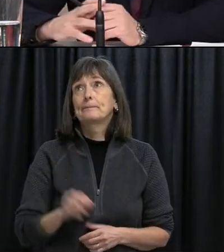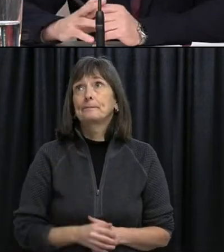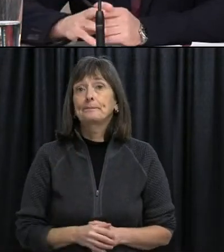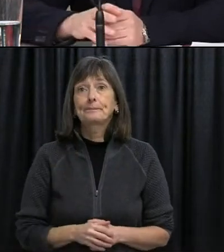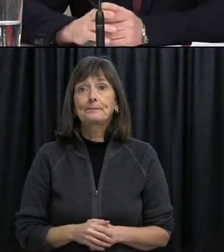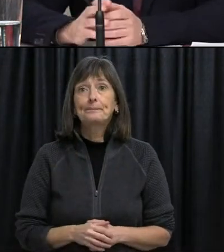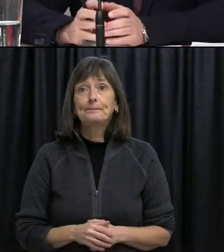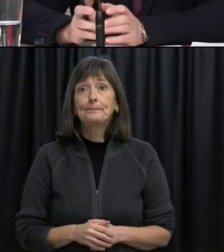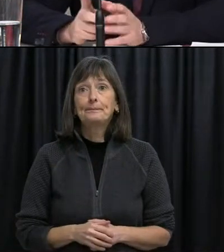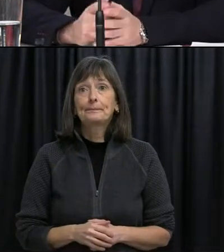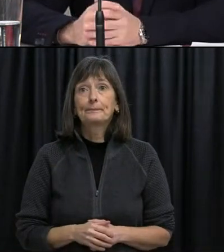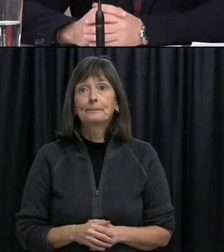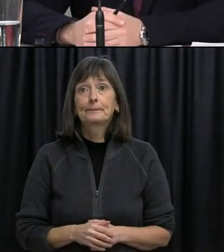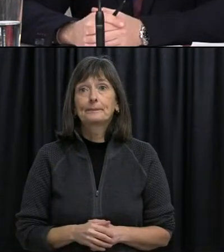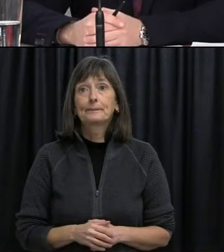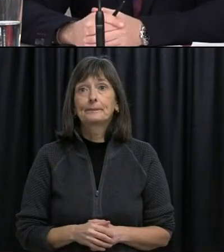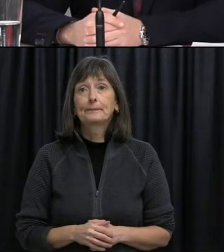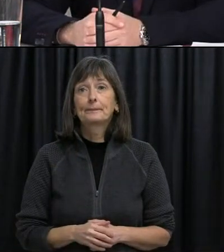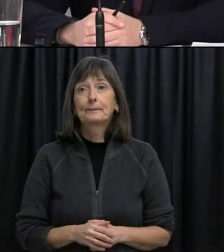Hi.